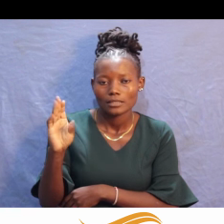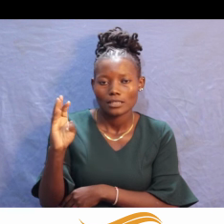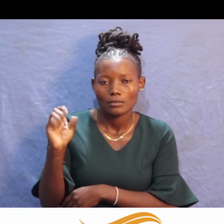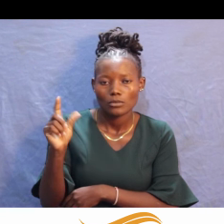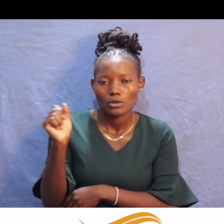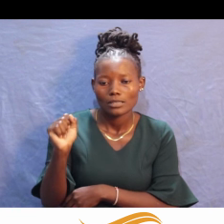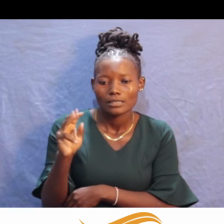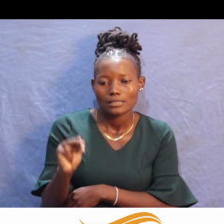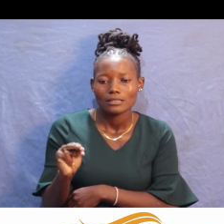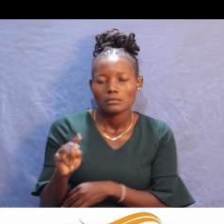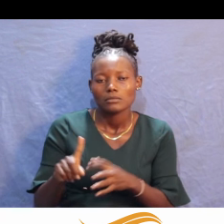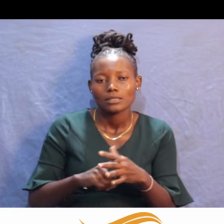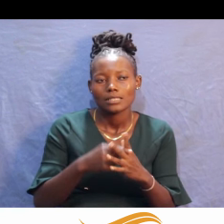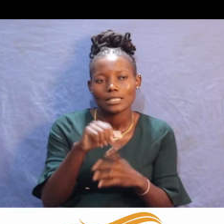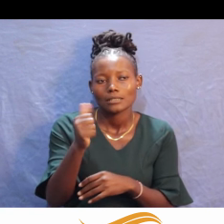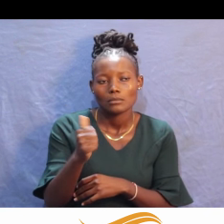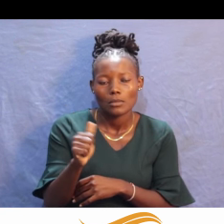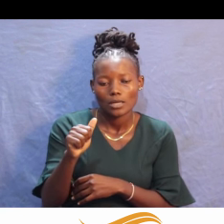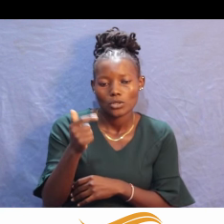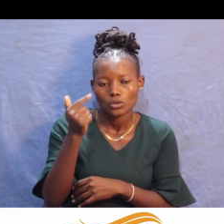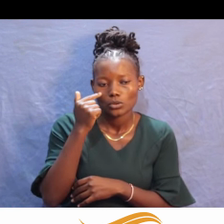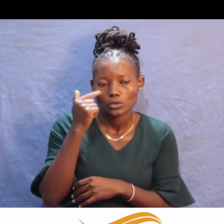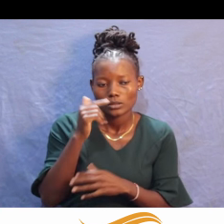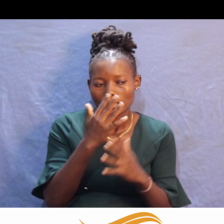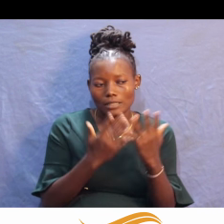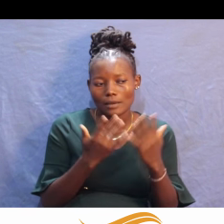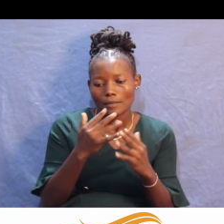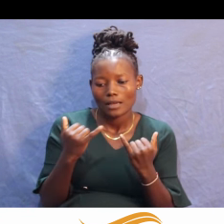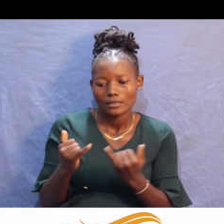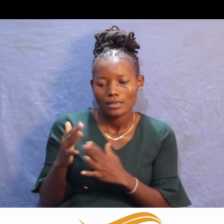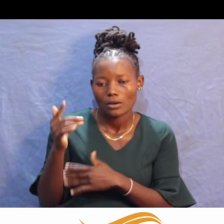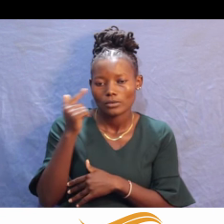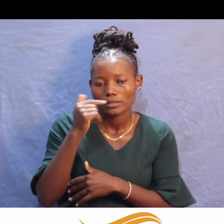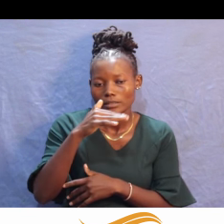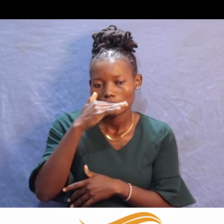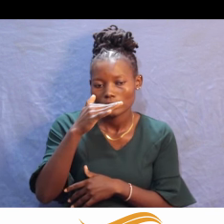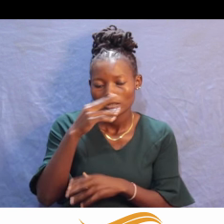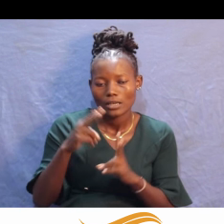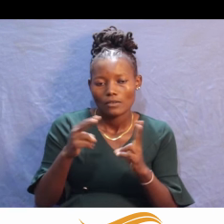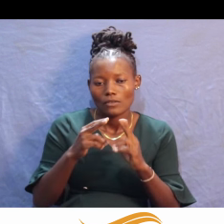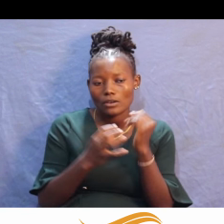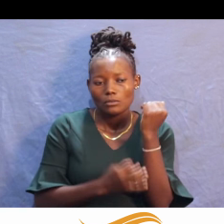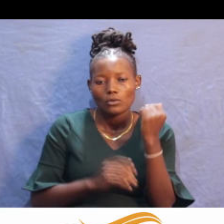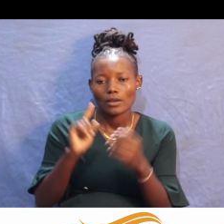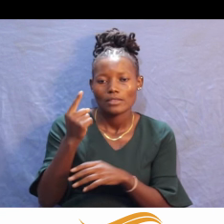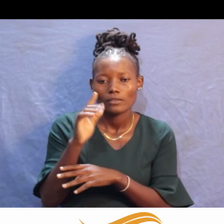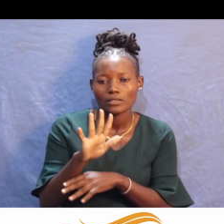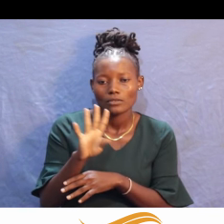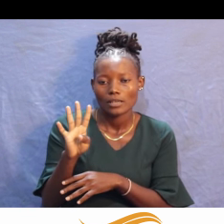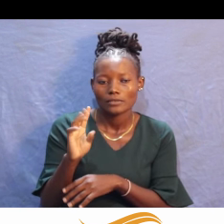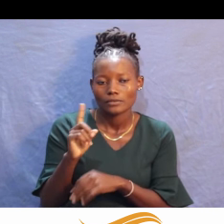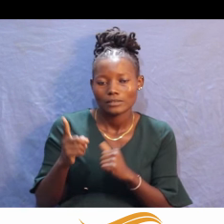increase blood flow through them. So he is utilizing oxygen very poorly the first 5 to 6